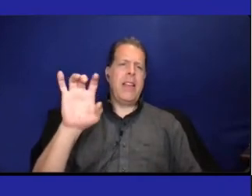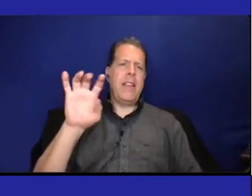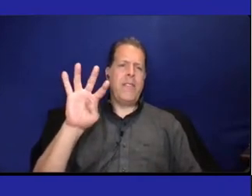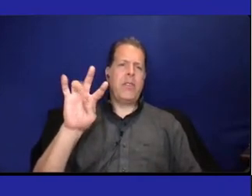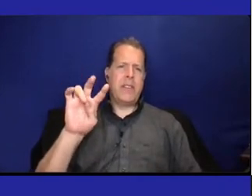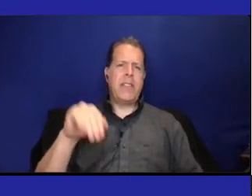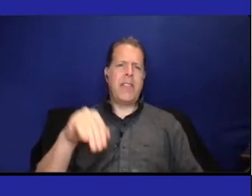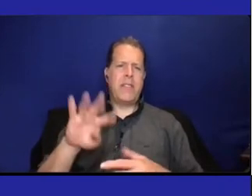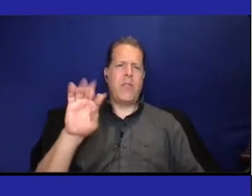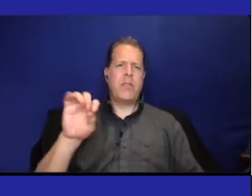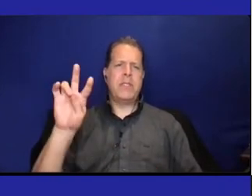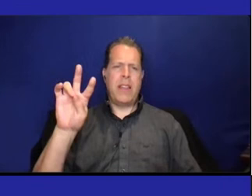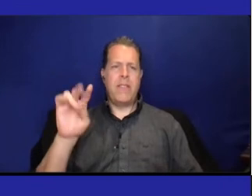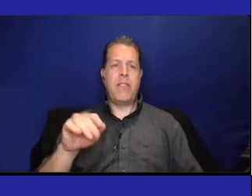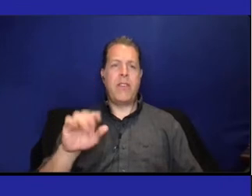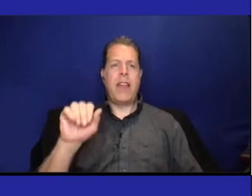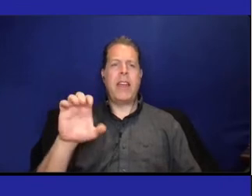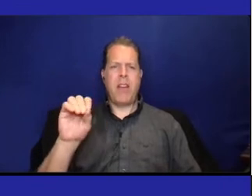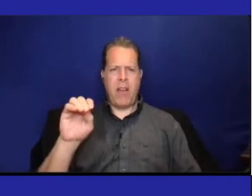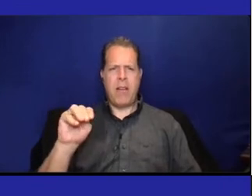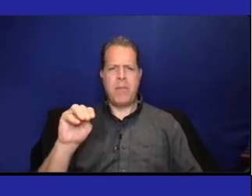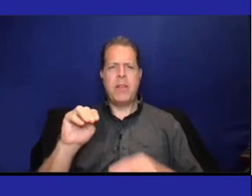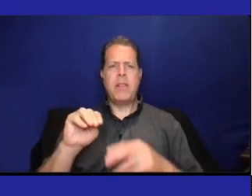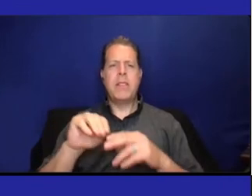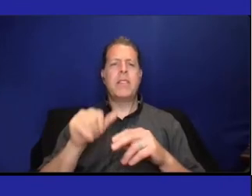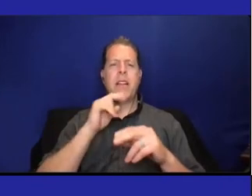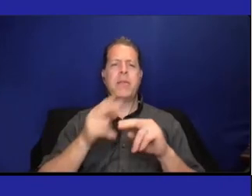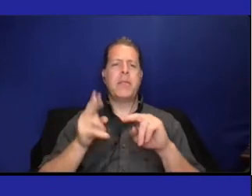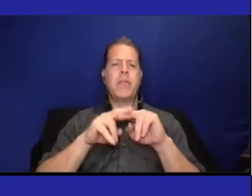$18,847,407. For ACOM, increases not to exceed by